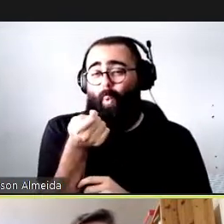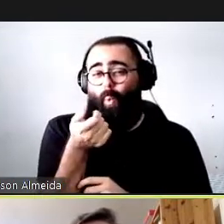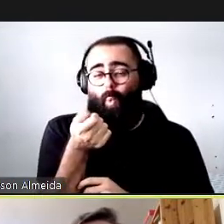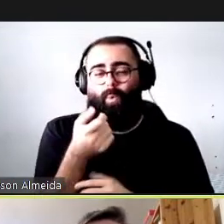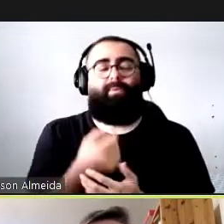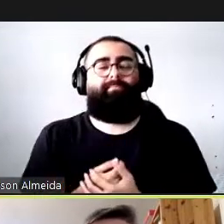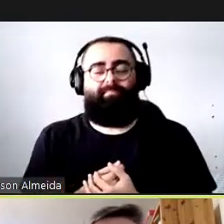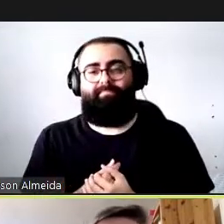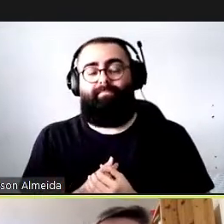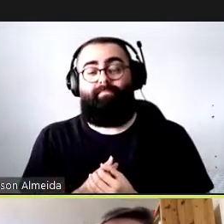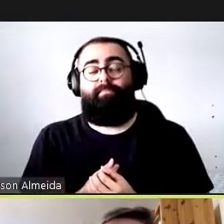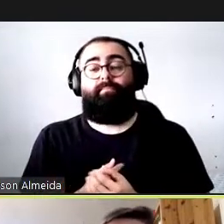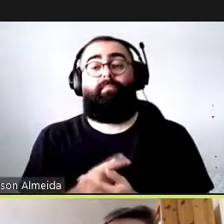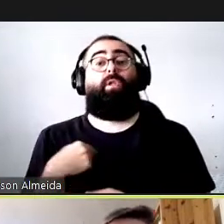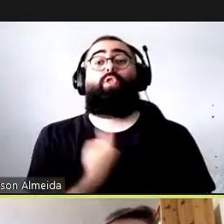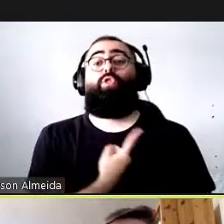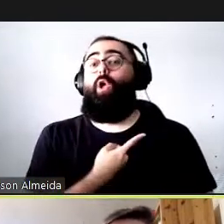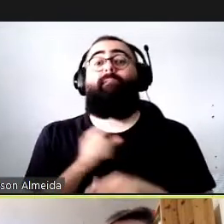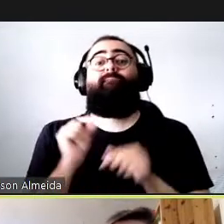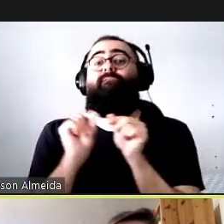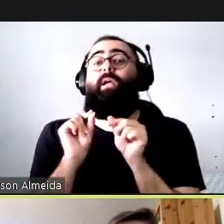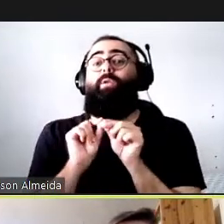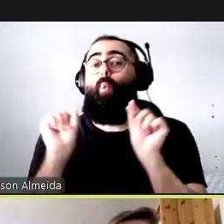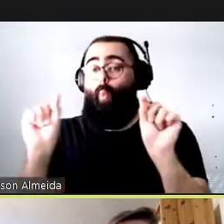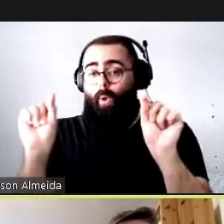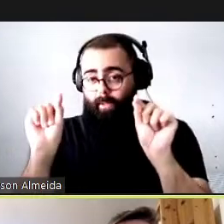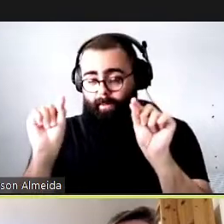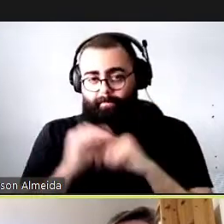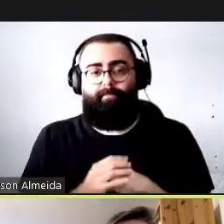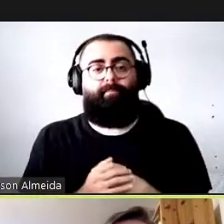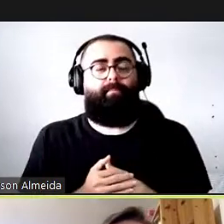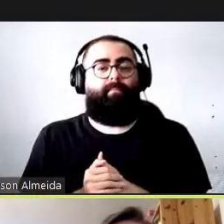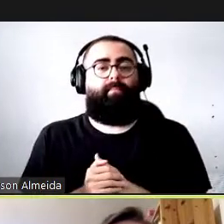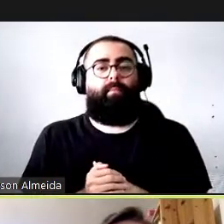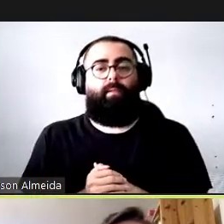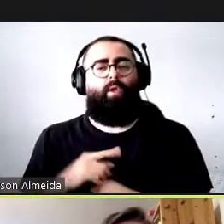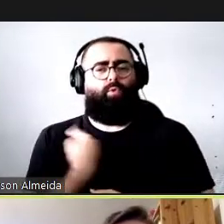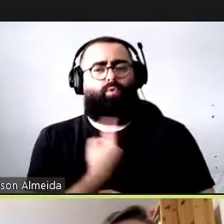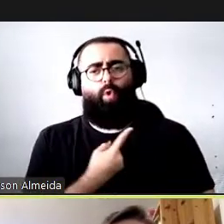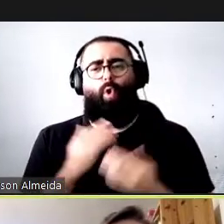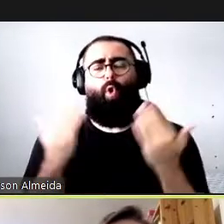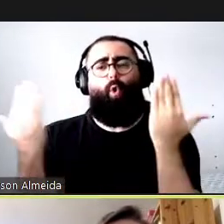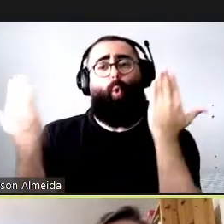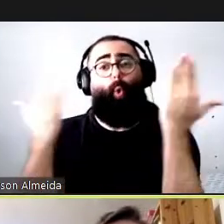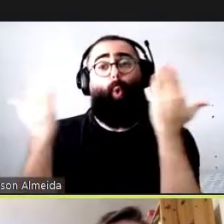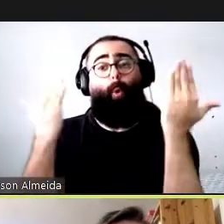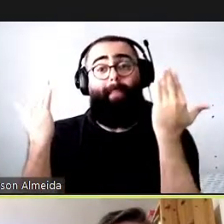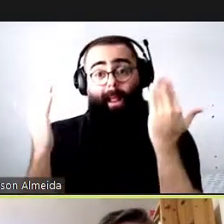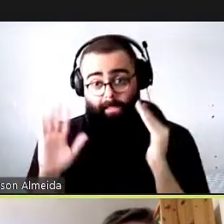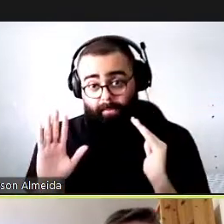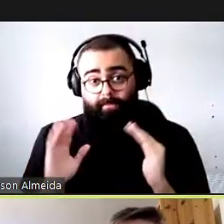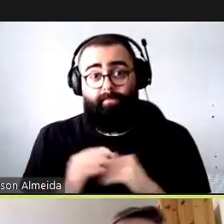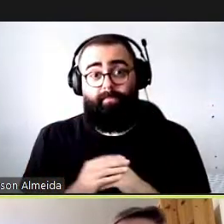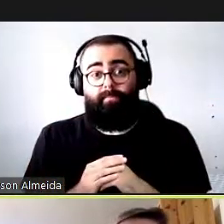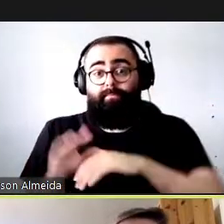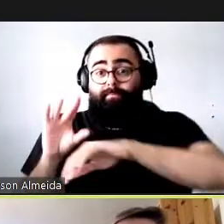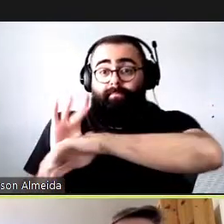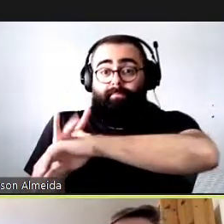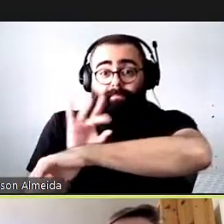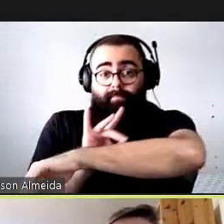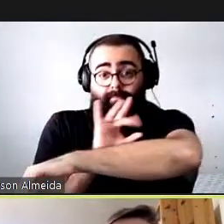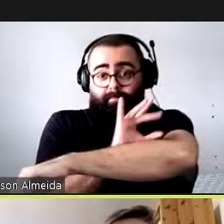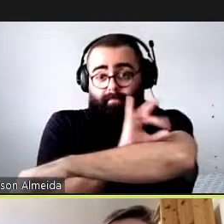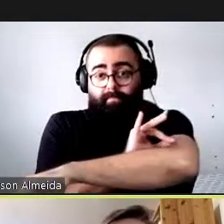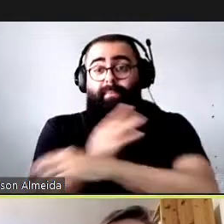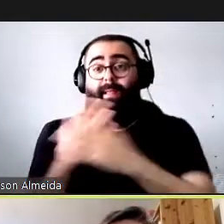So what we did was we compared the marker data for the hand